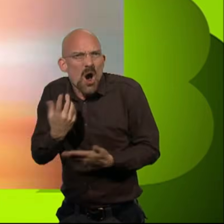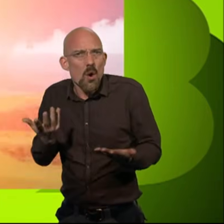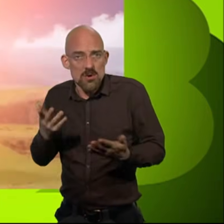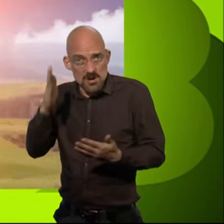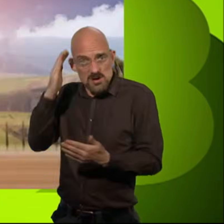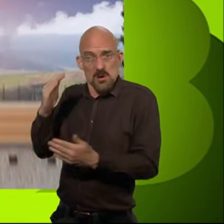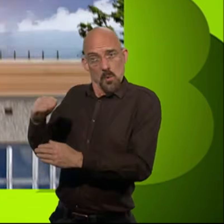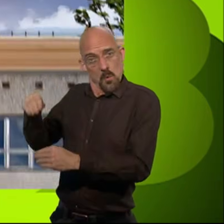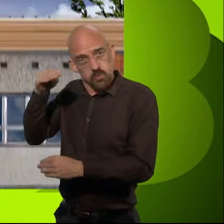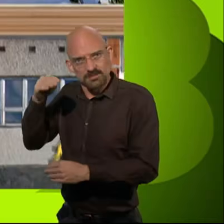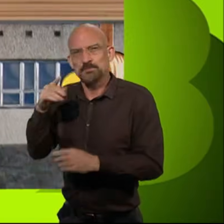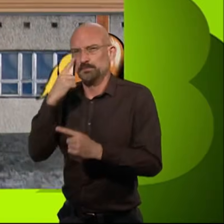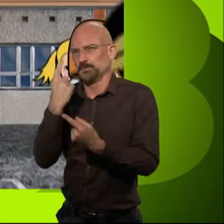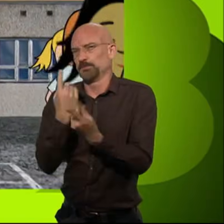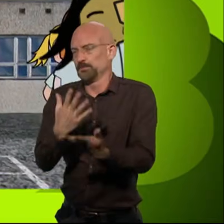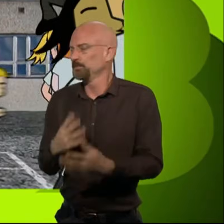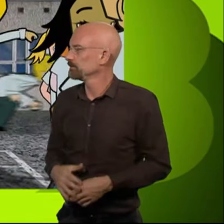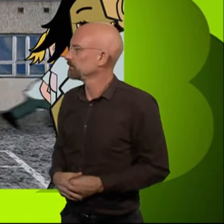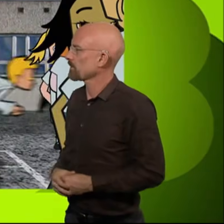place?